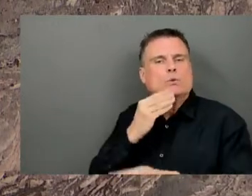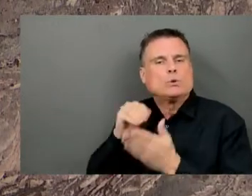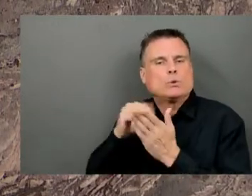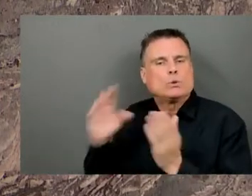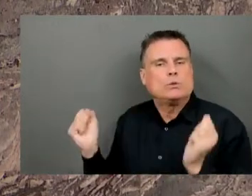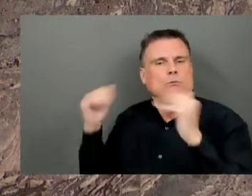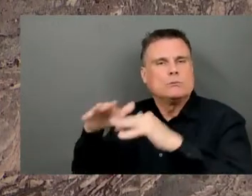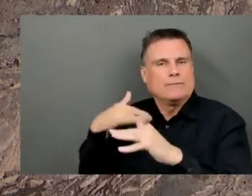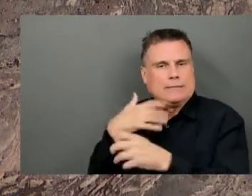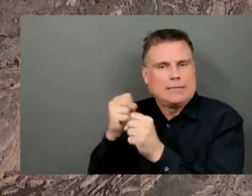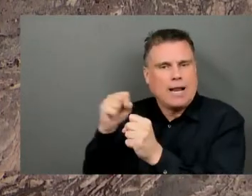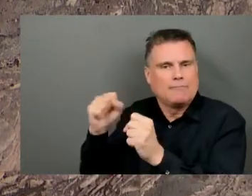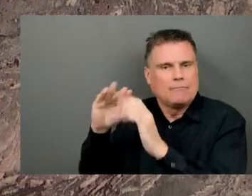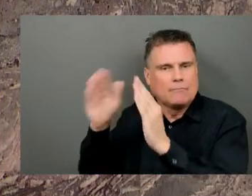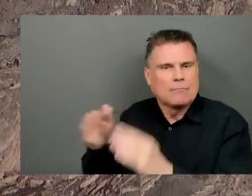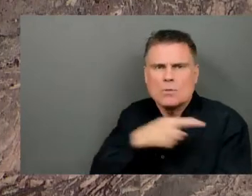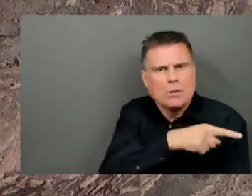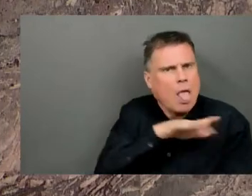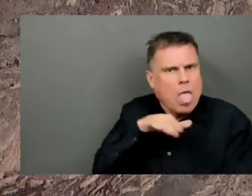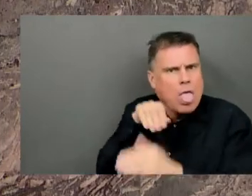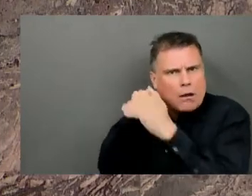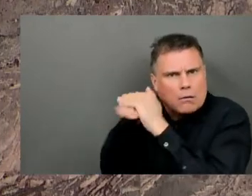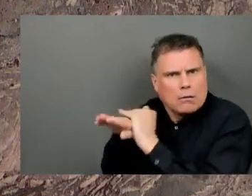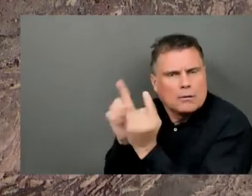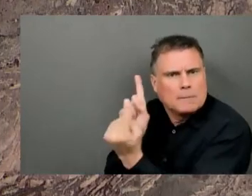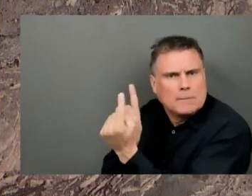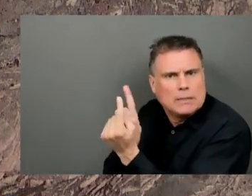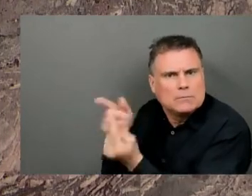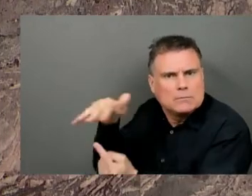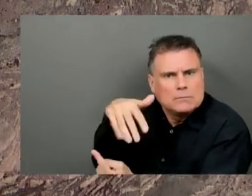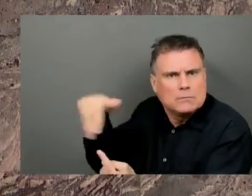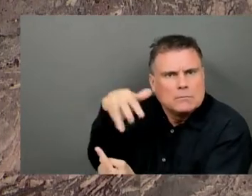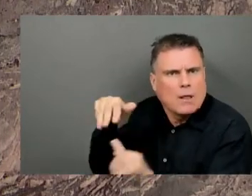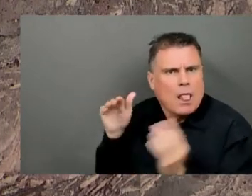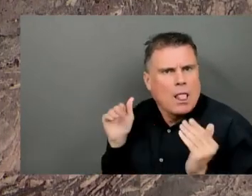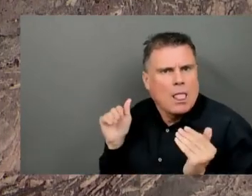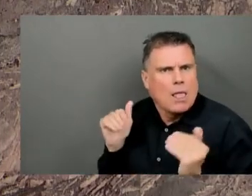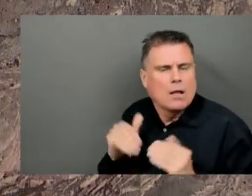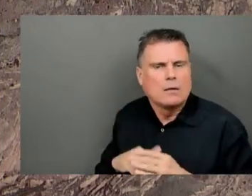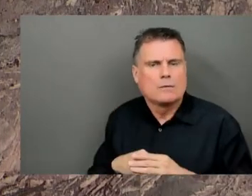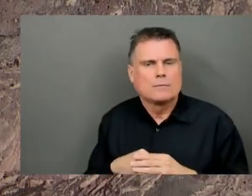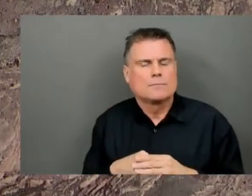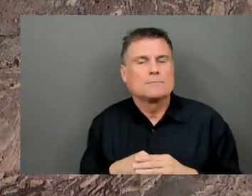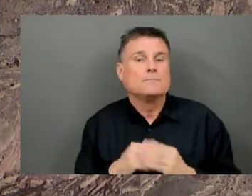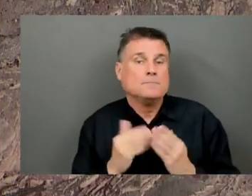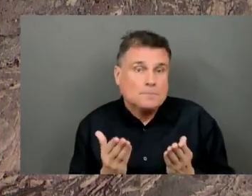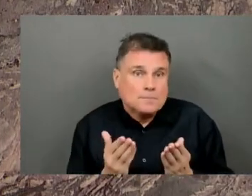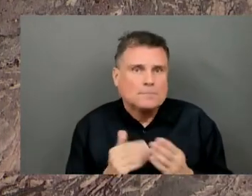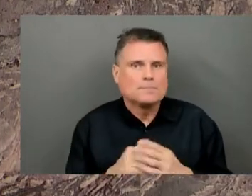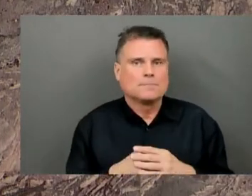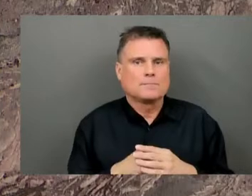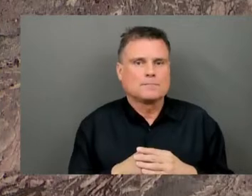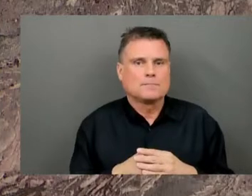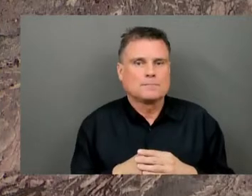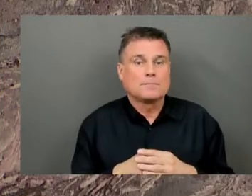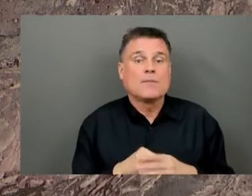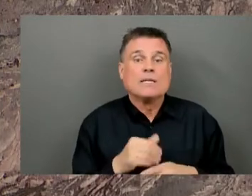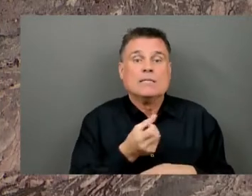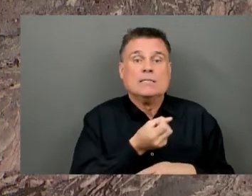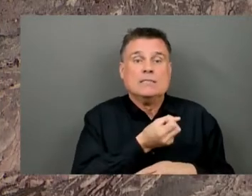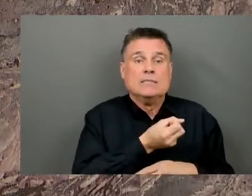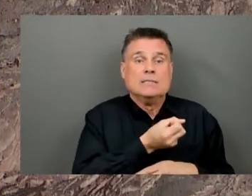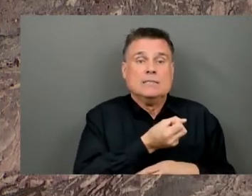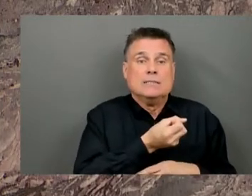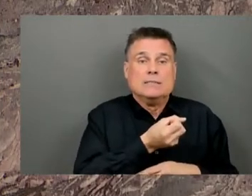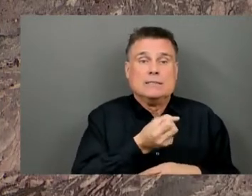students, I understand, is requesting that the AMS sanction a referendum about whether or not Hillel House at UBC should be allowed to continue to exist, end